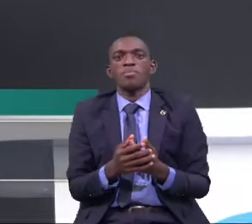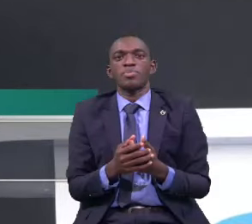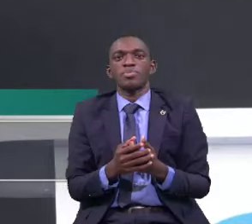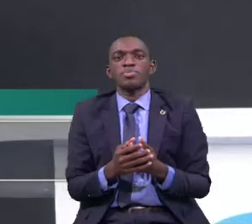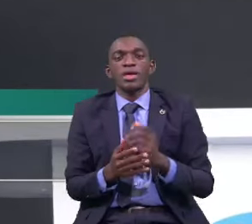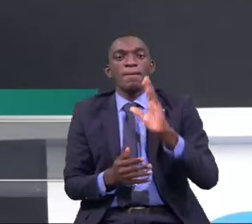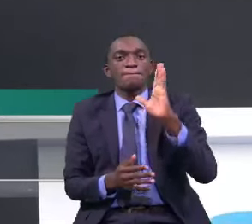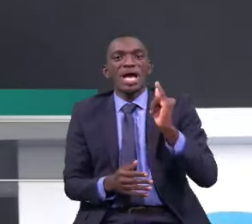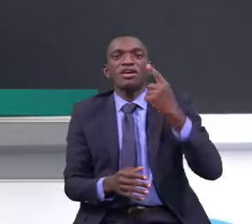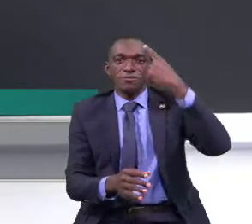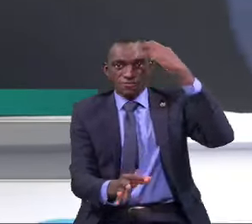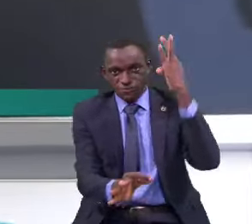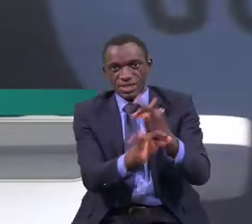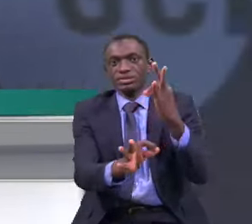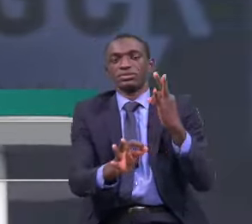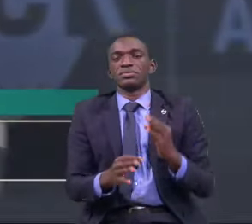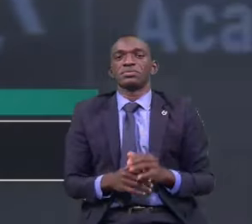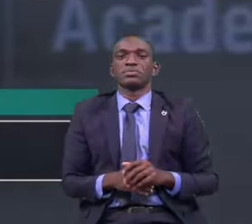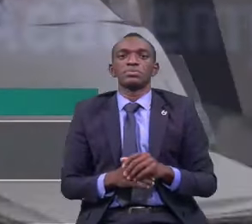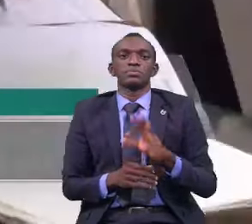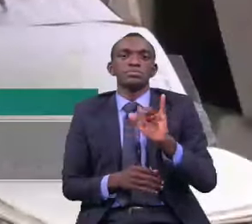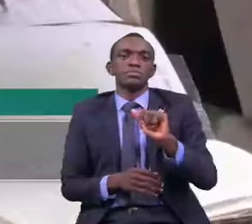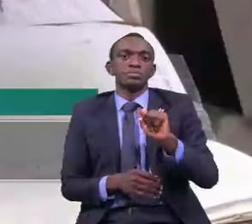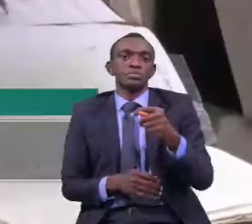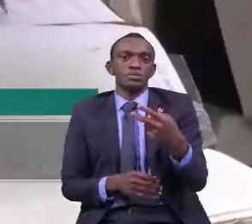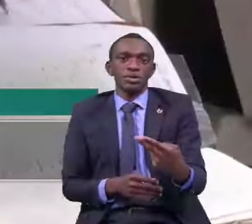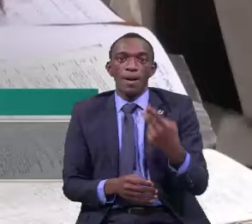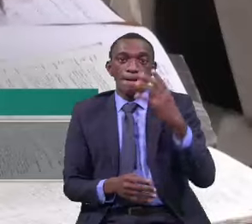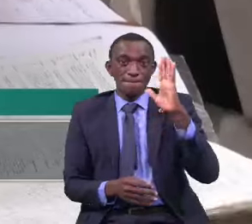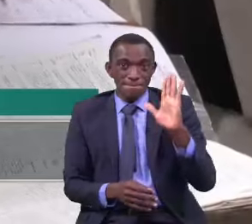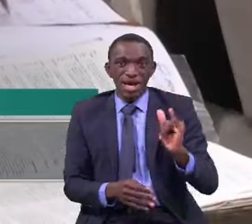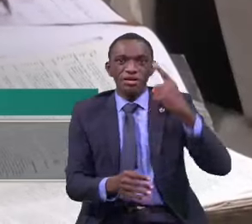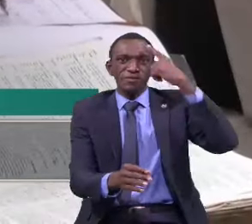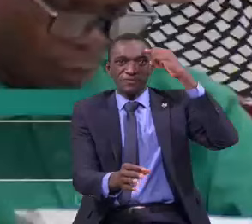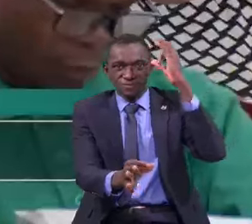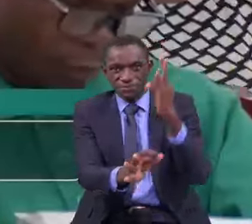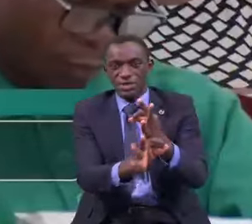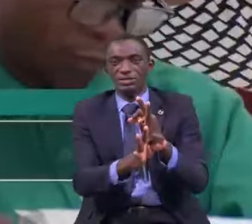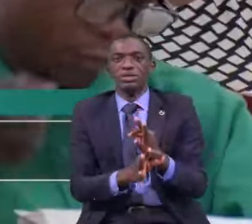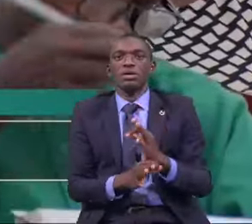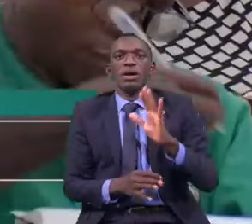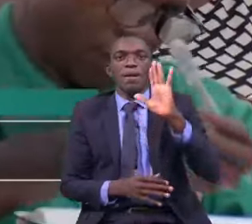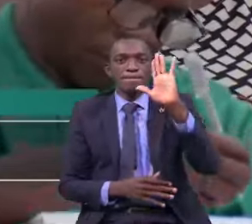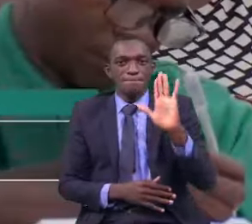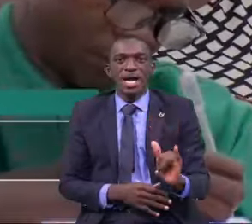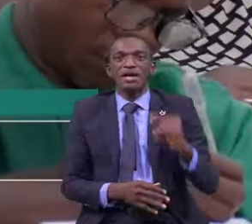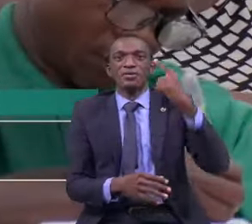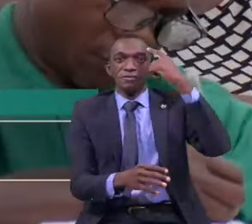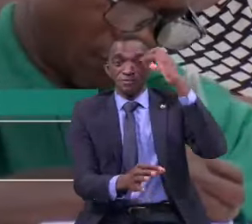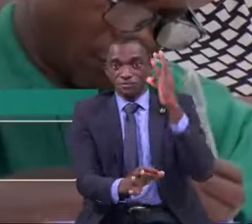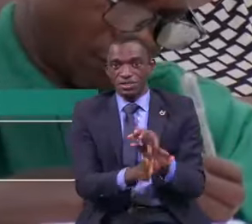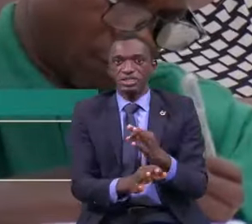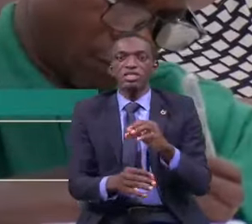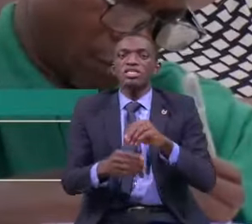By faith. By faith. By faith. In